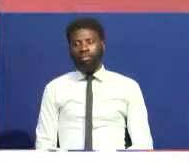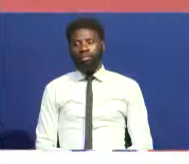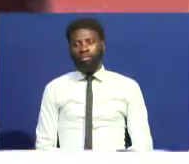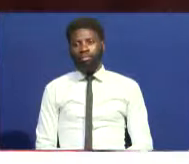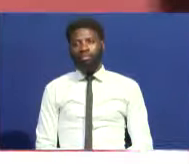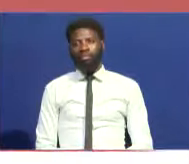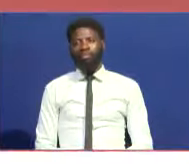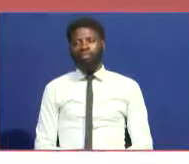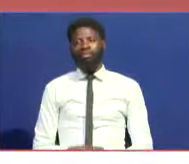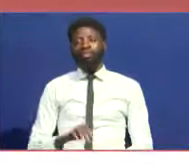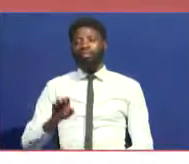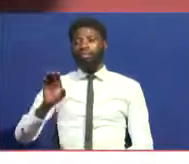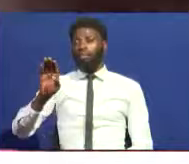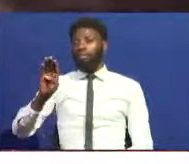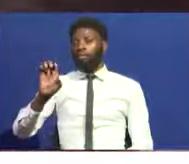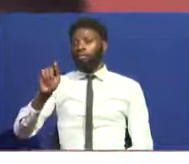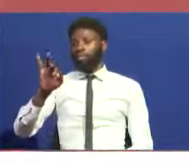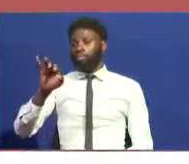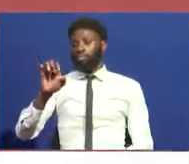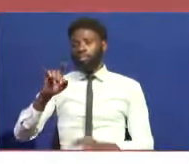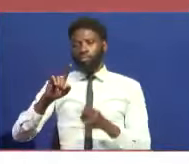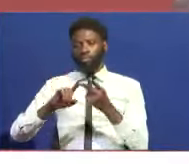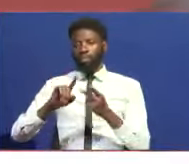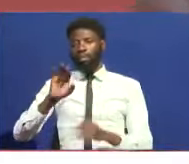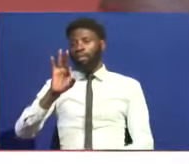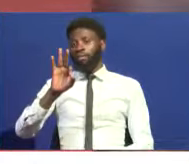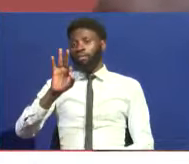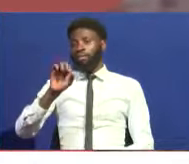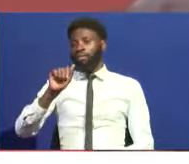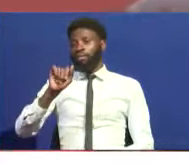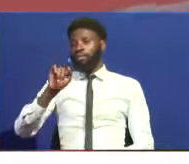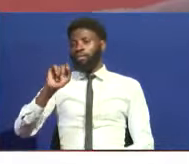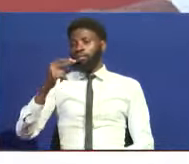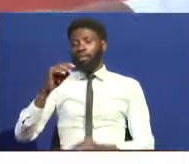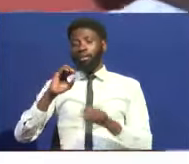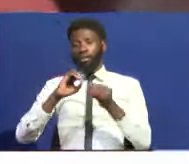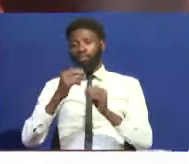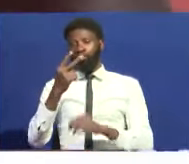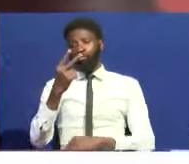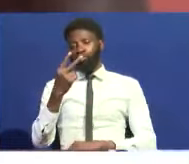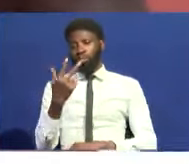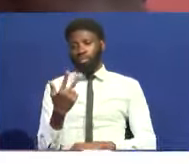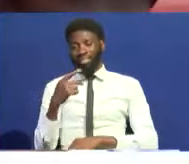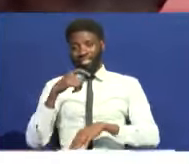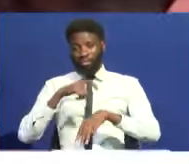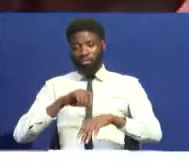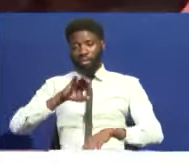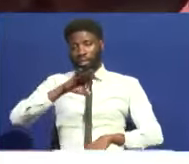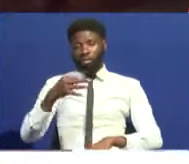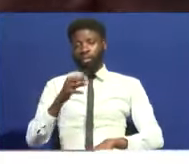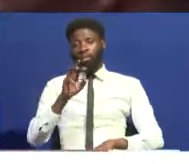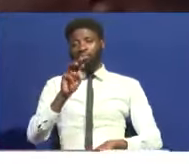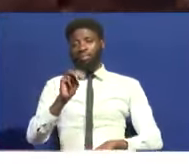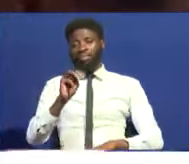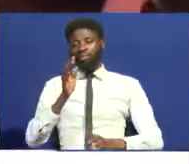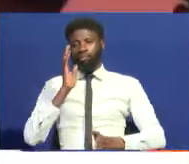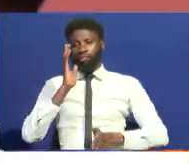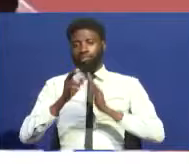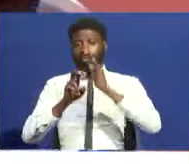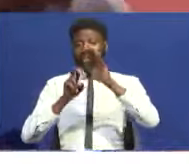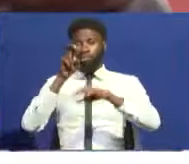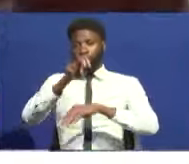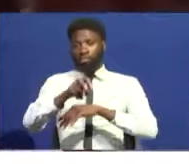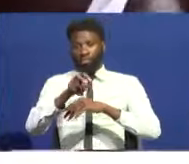Beatrice Chepkoech and Faith Cherotich finished second and third respectively in the 3,000-meter steeplechase won by Uganda's